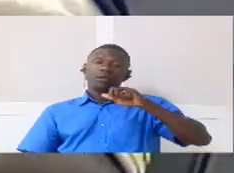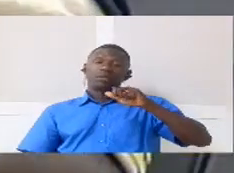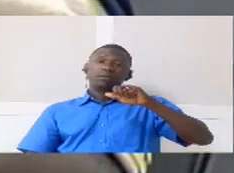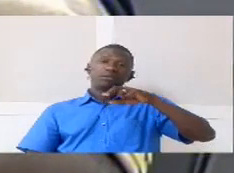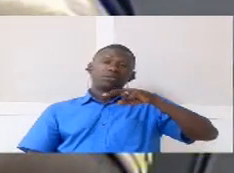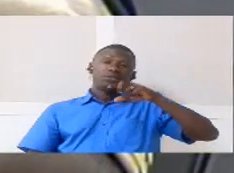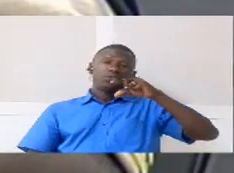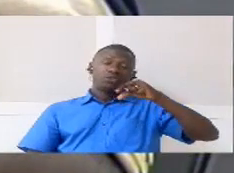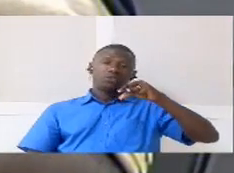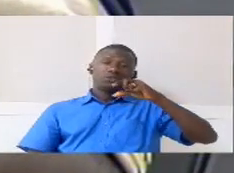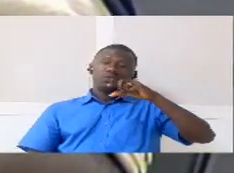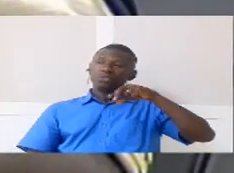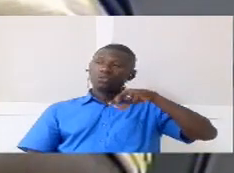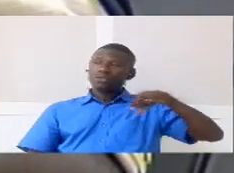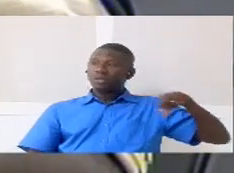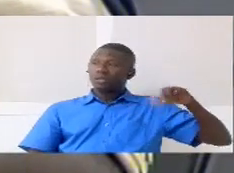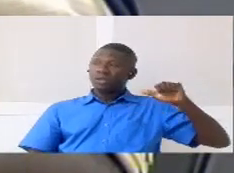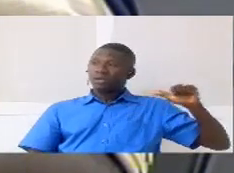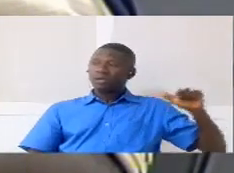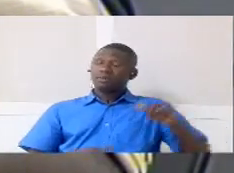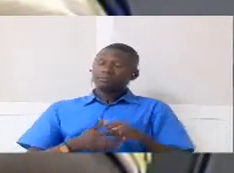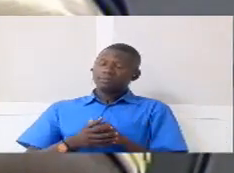it is ongoing. Presently, we have